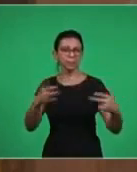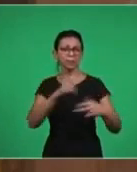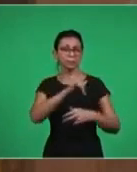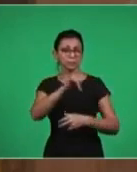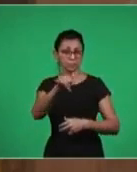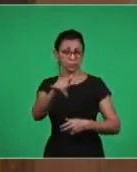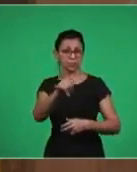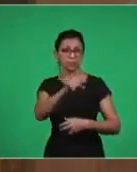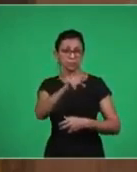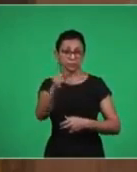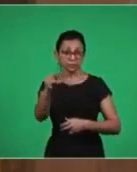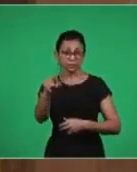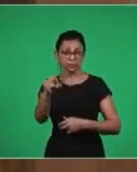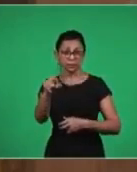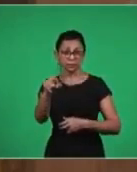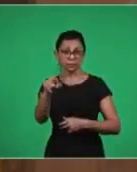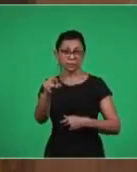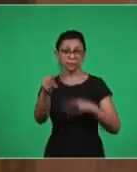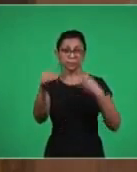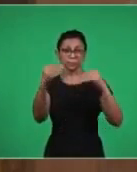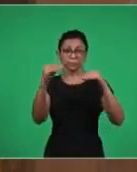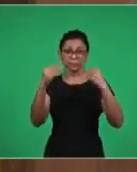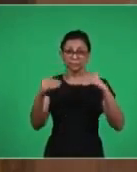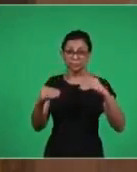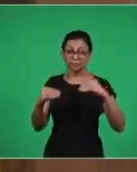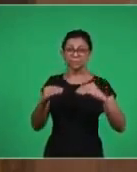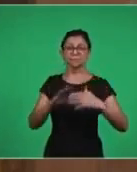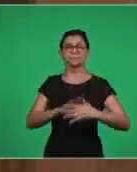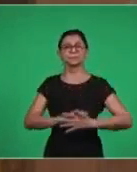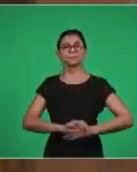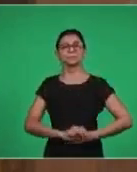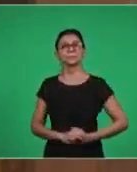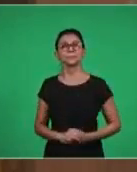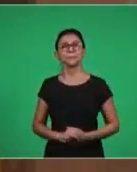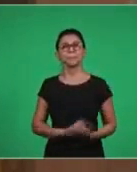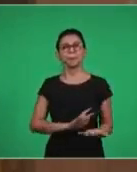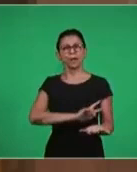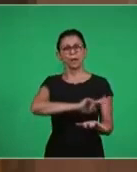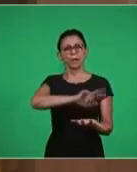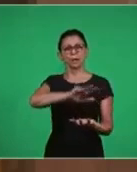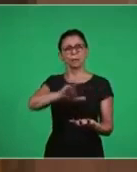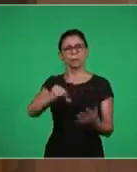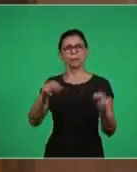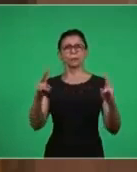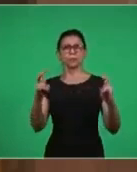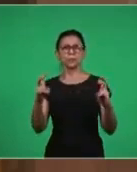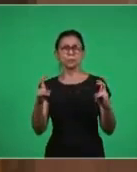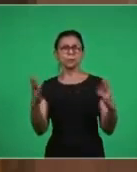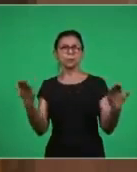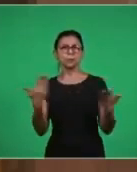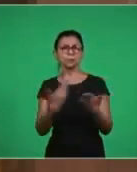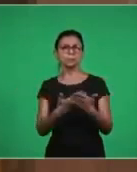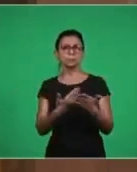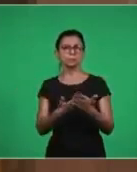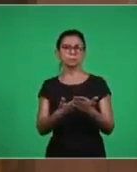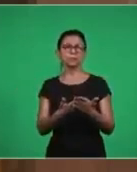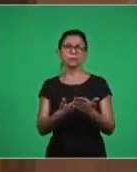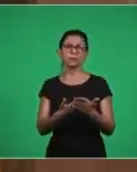many of the ones who have sent their contributions that many topics that have been approached